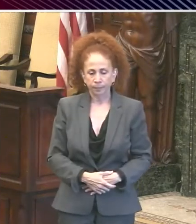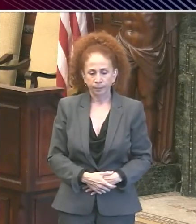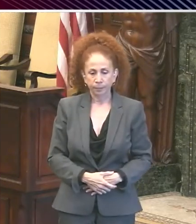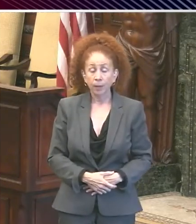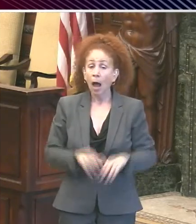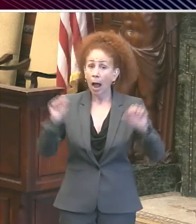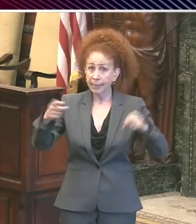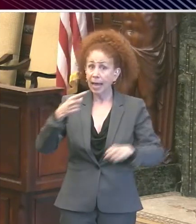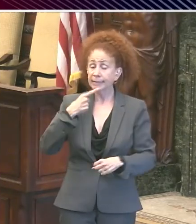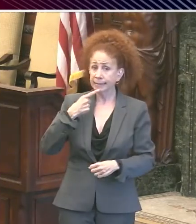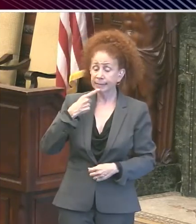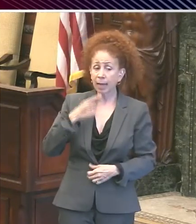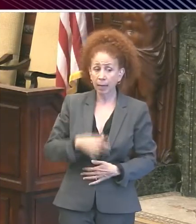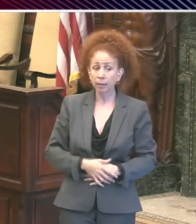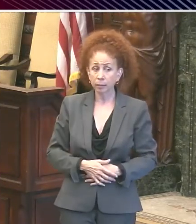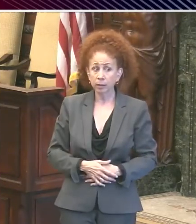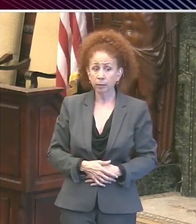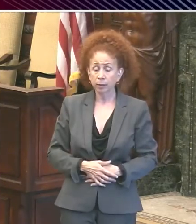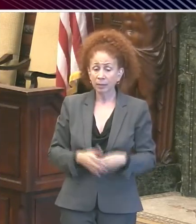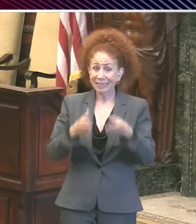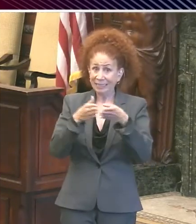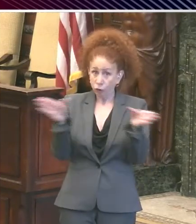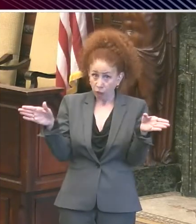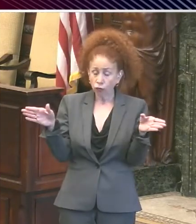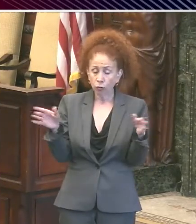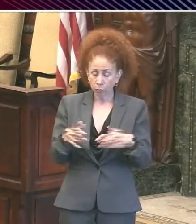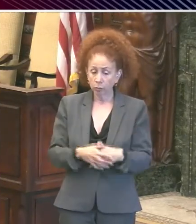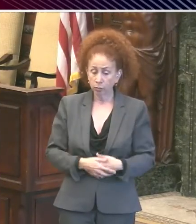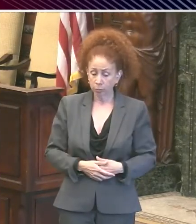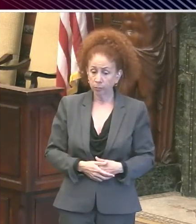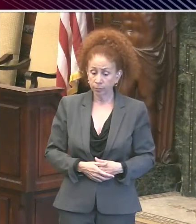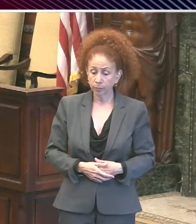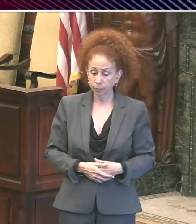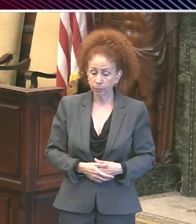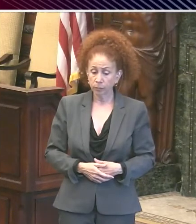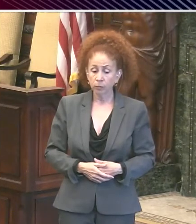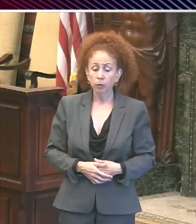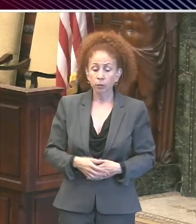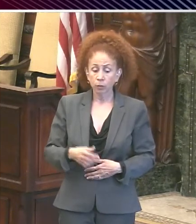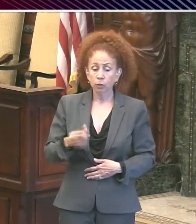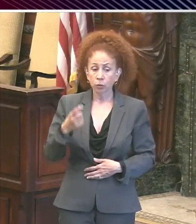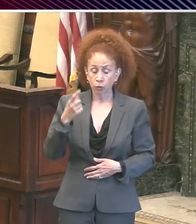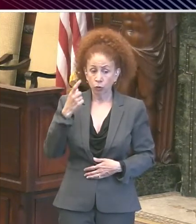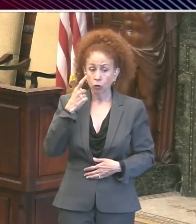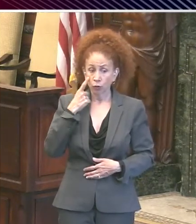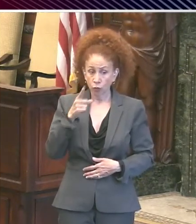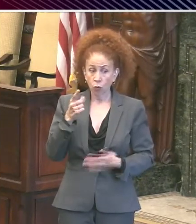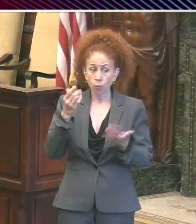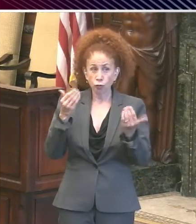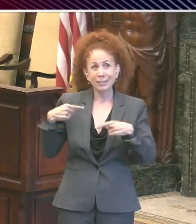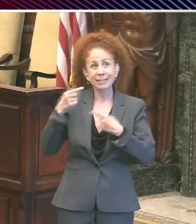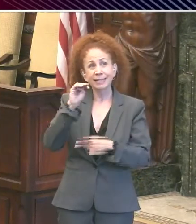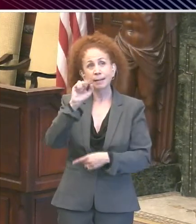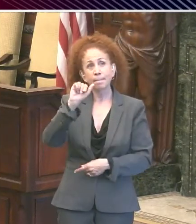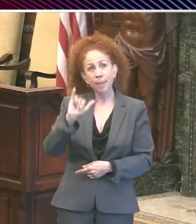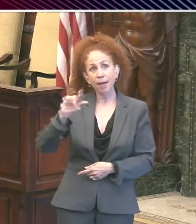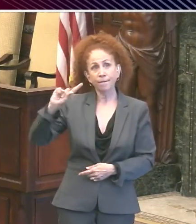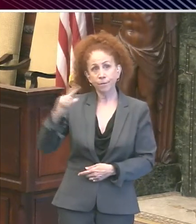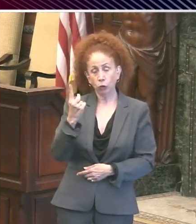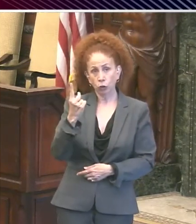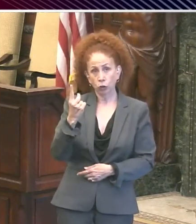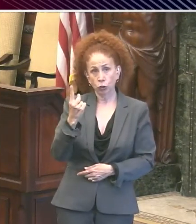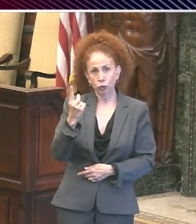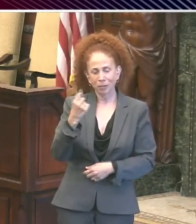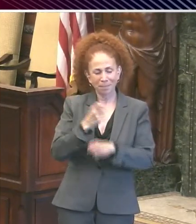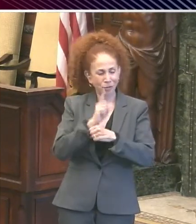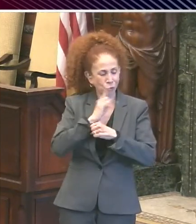I can say that, give you some general sense for our presence. Since May 1st, I want to